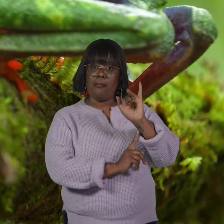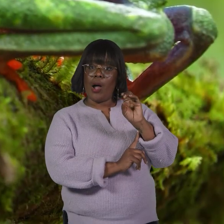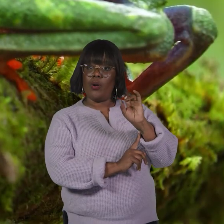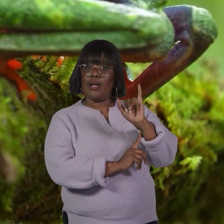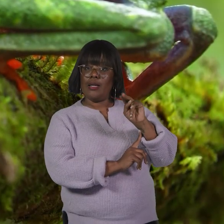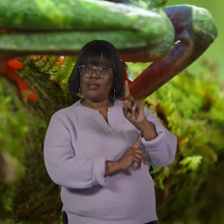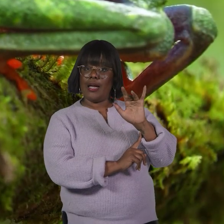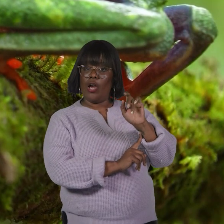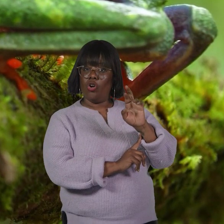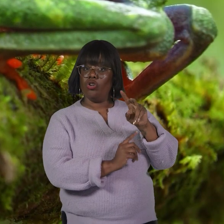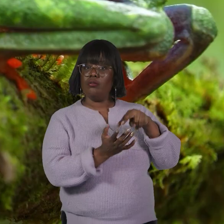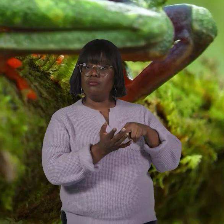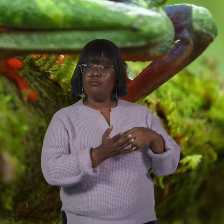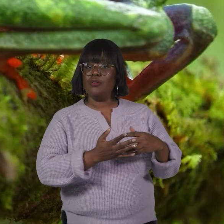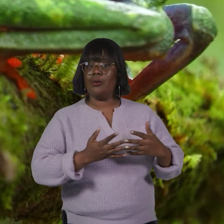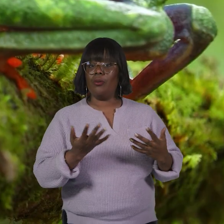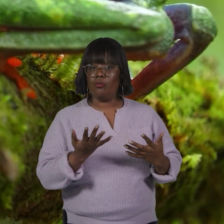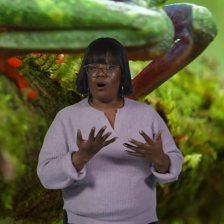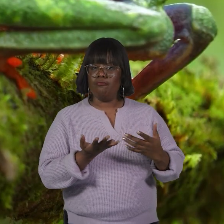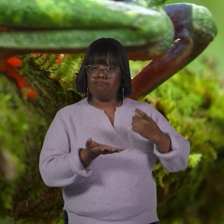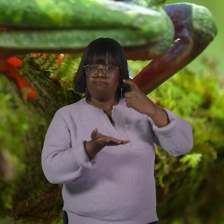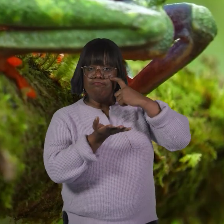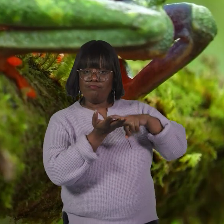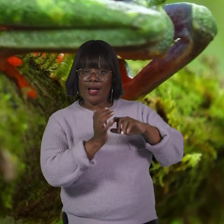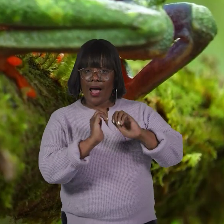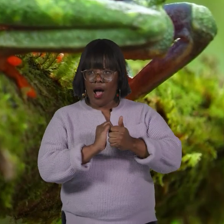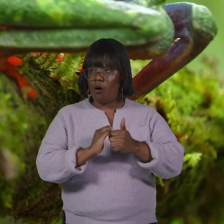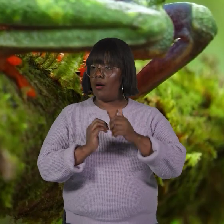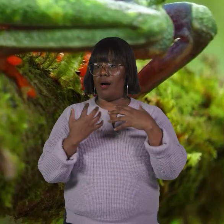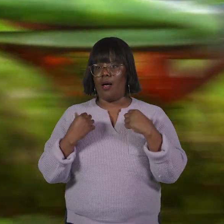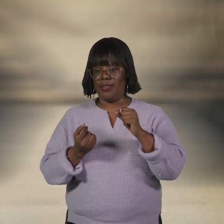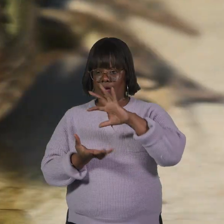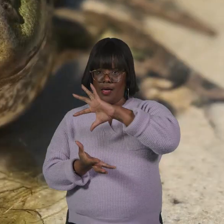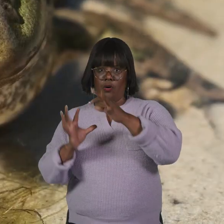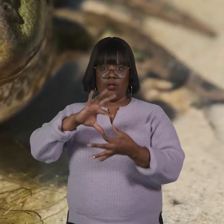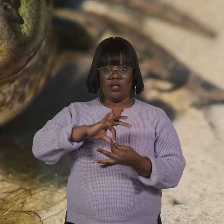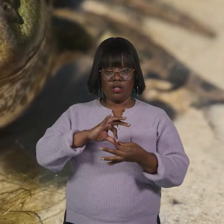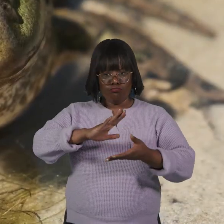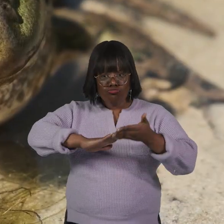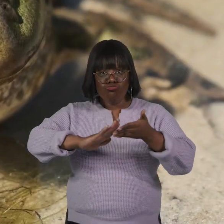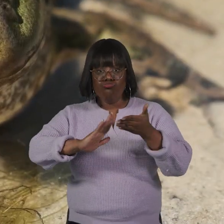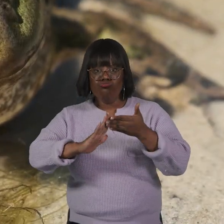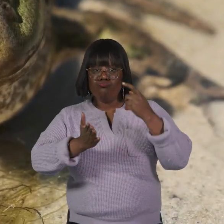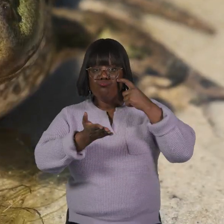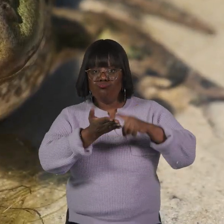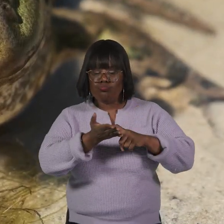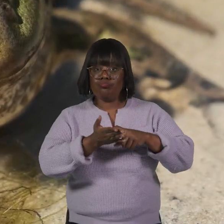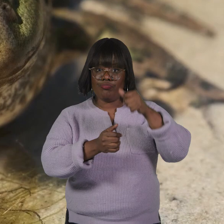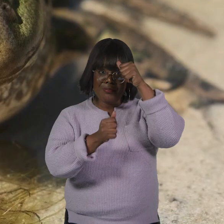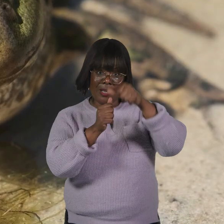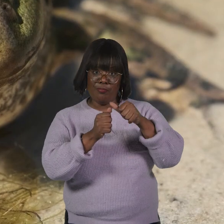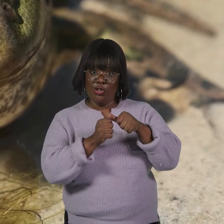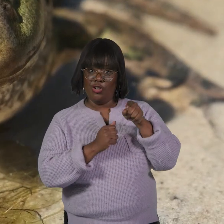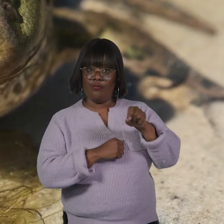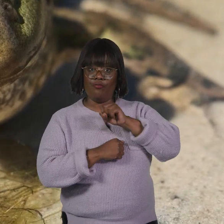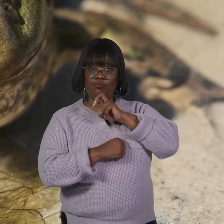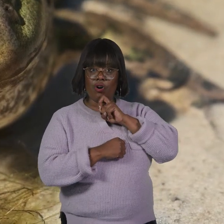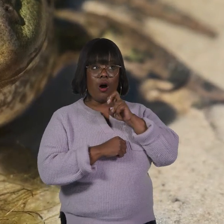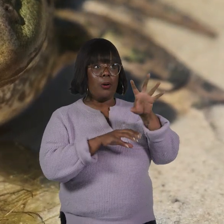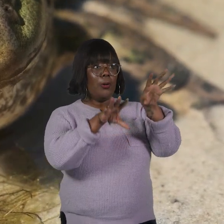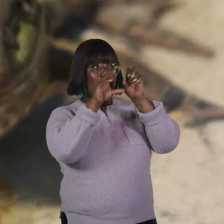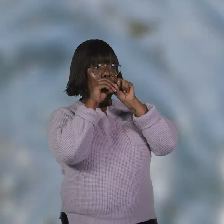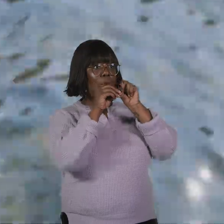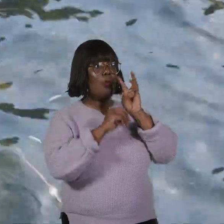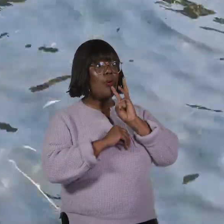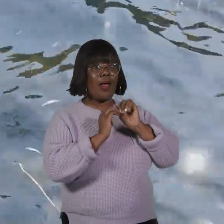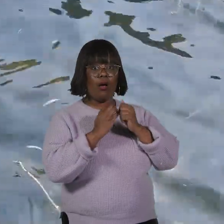are sources that indicate how healthy an ecosystem is. Remember that frogs absorb water through their